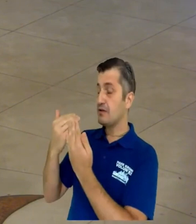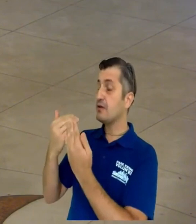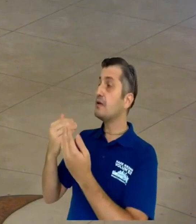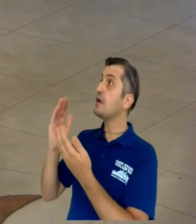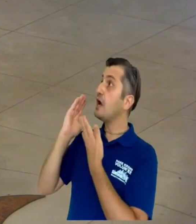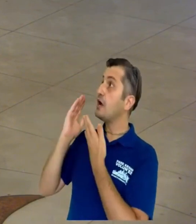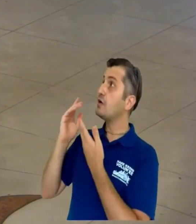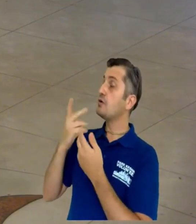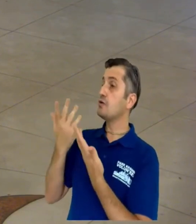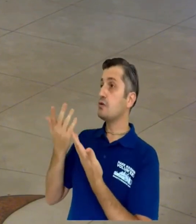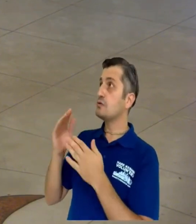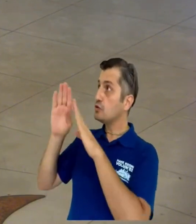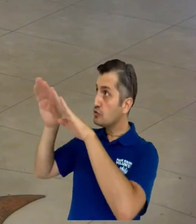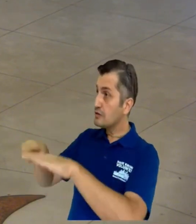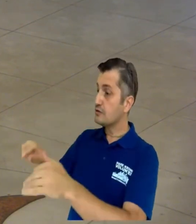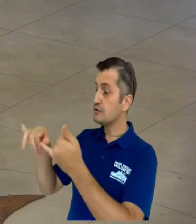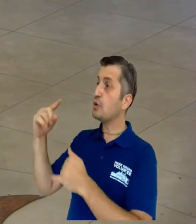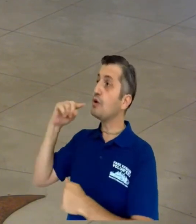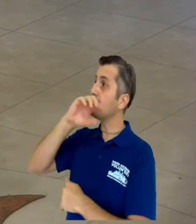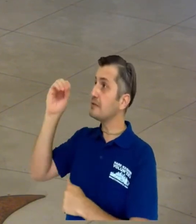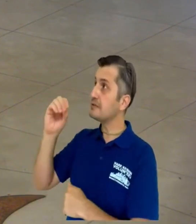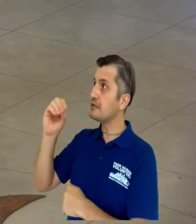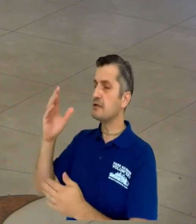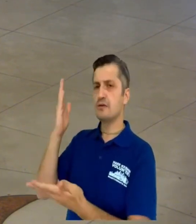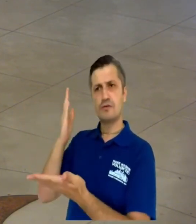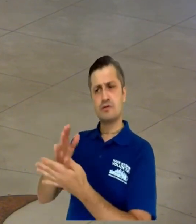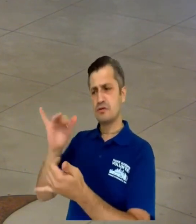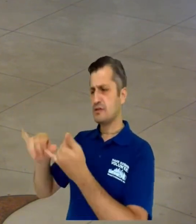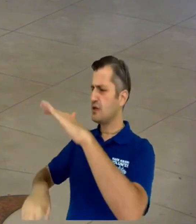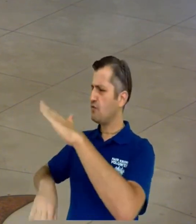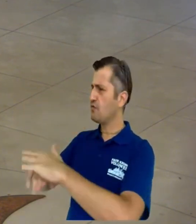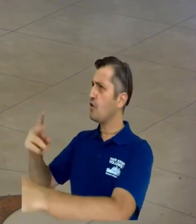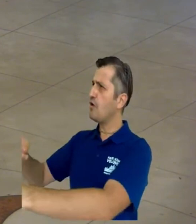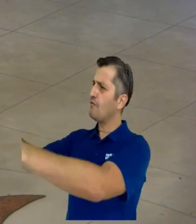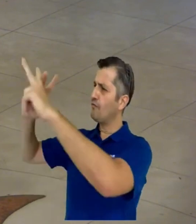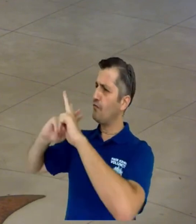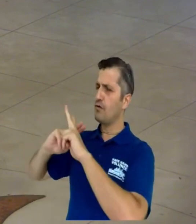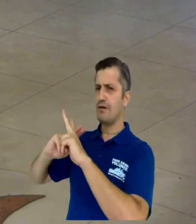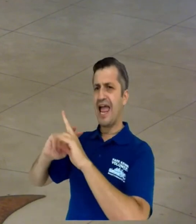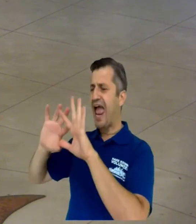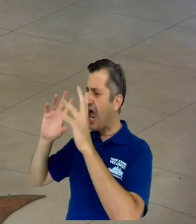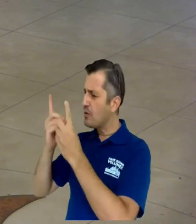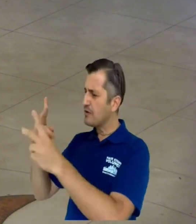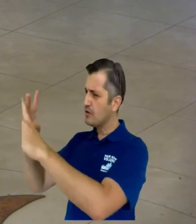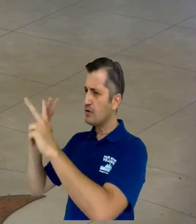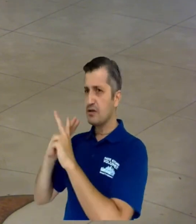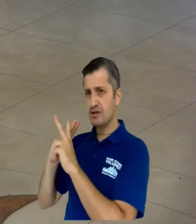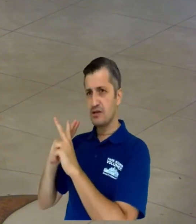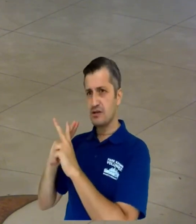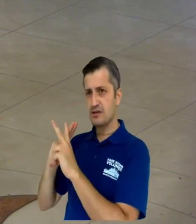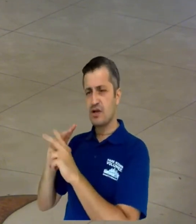look after us. He looks after everybody, right? He looks after even the ants, the insects,